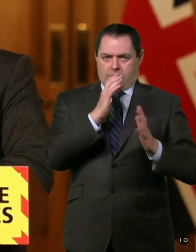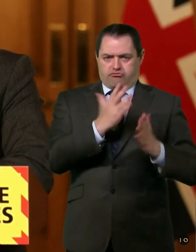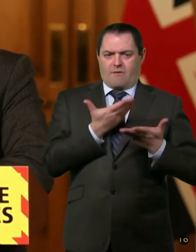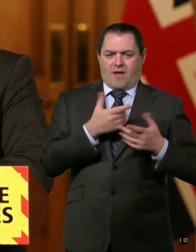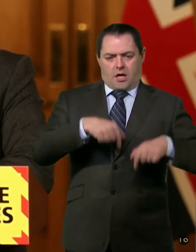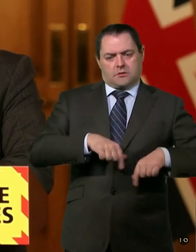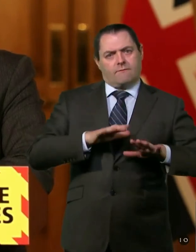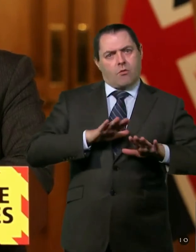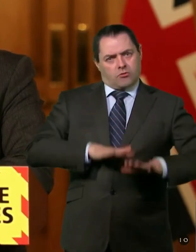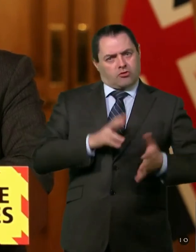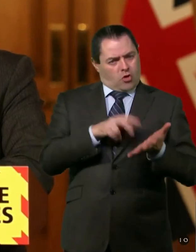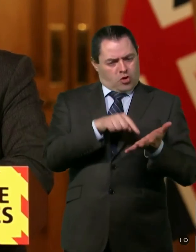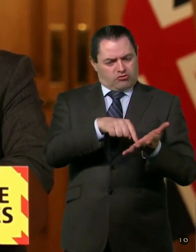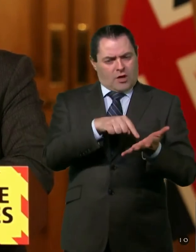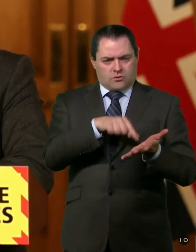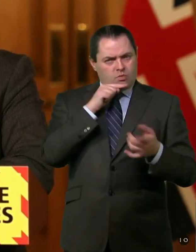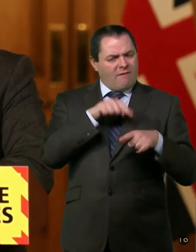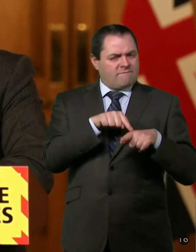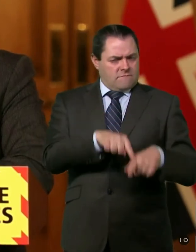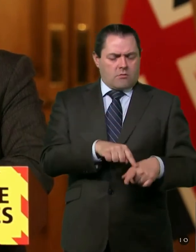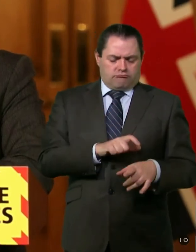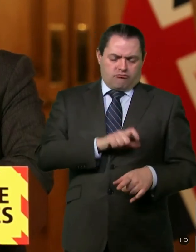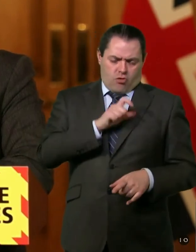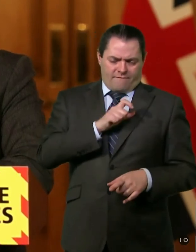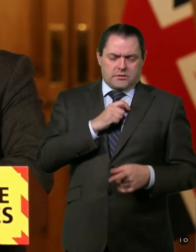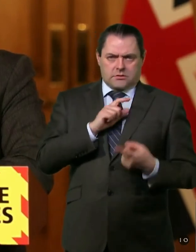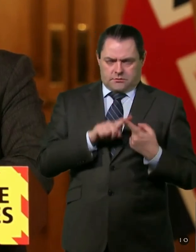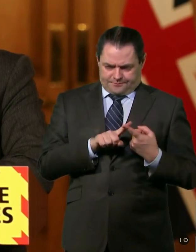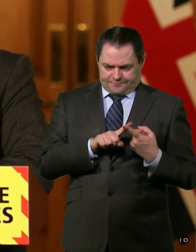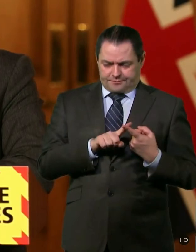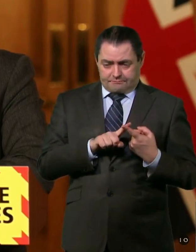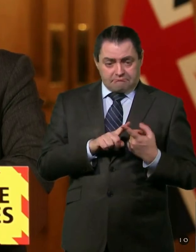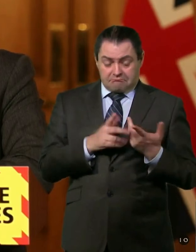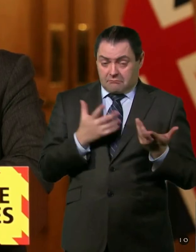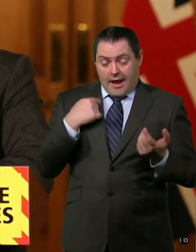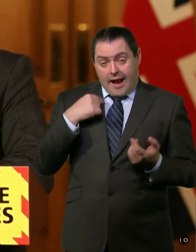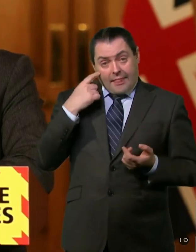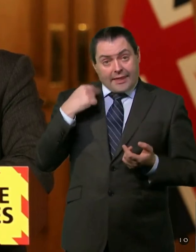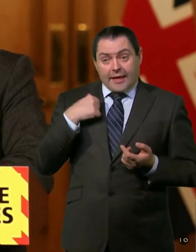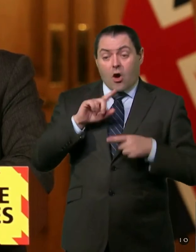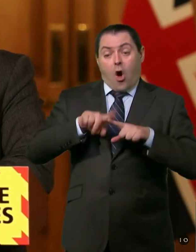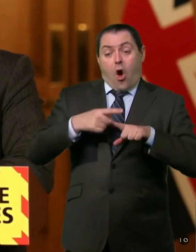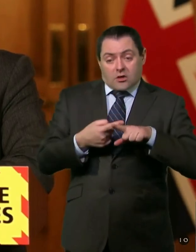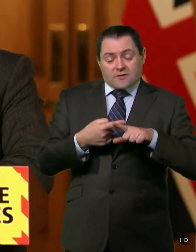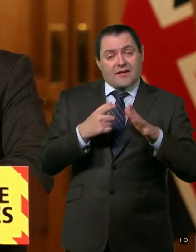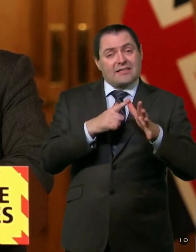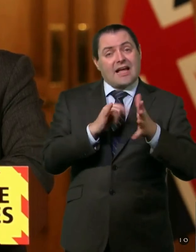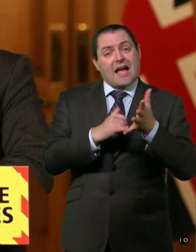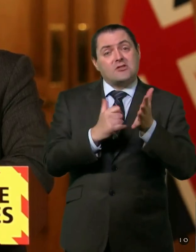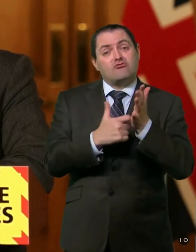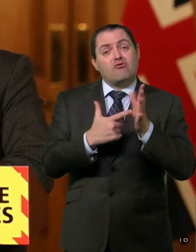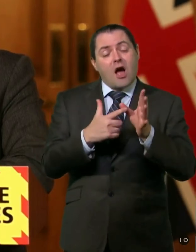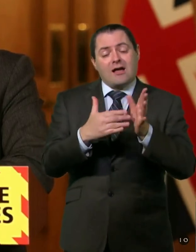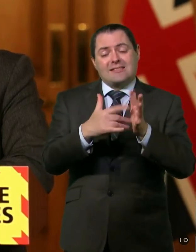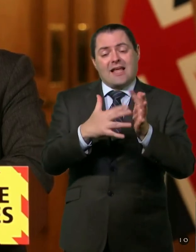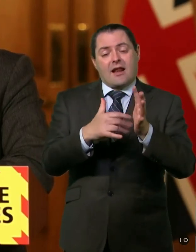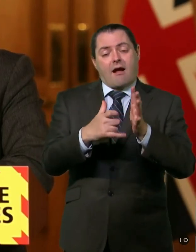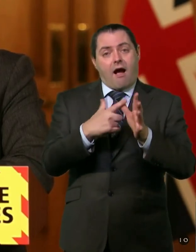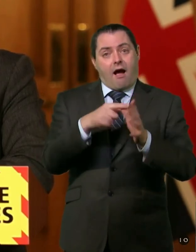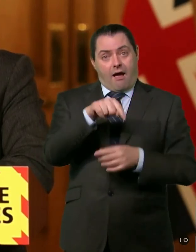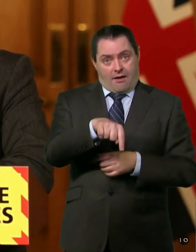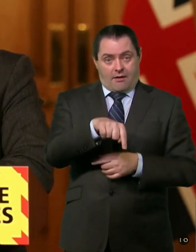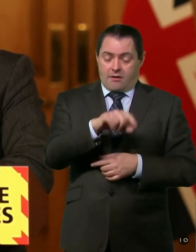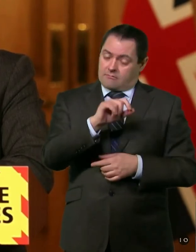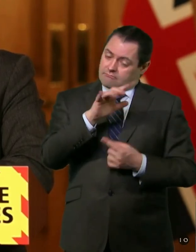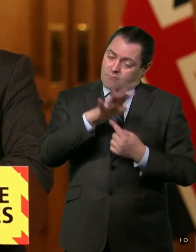have. I think that the Oxford AstraZeneca vaccine is obviously very important for our country and